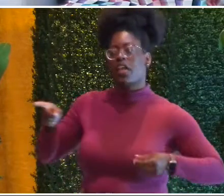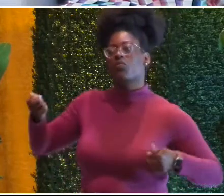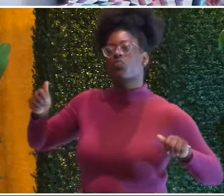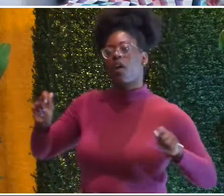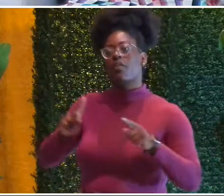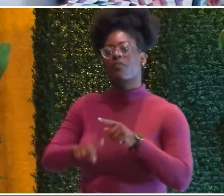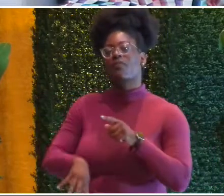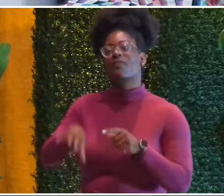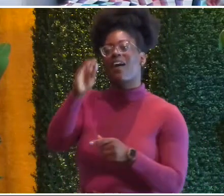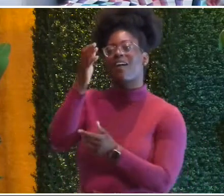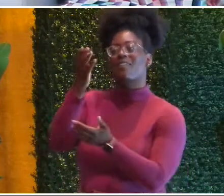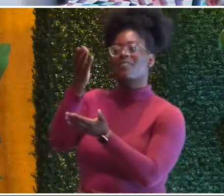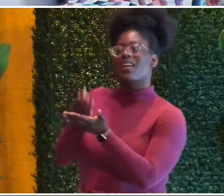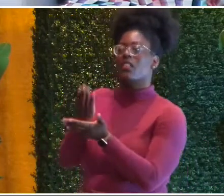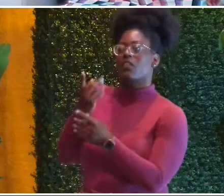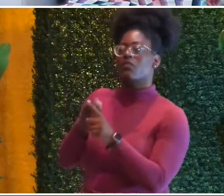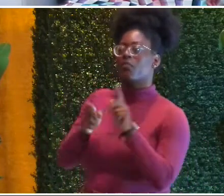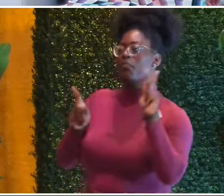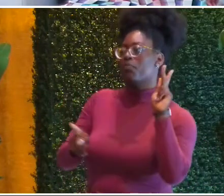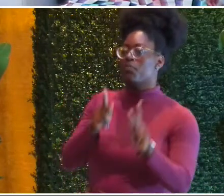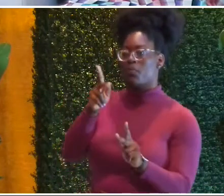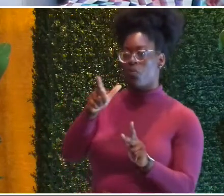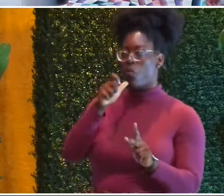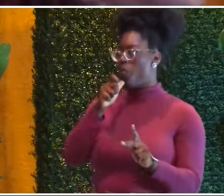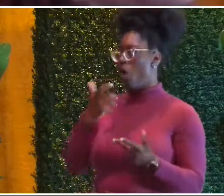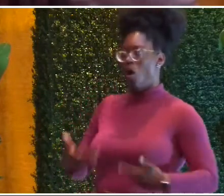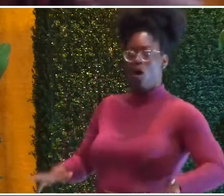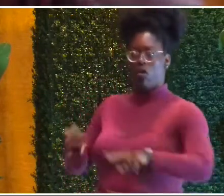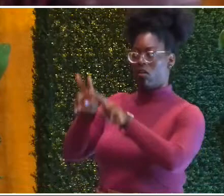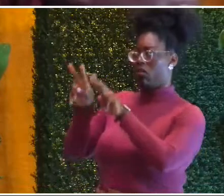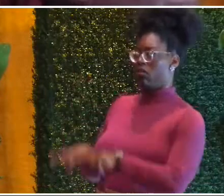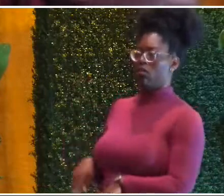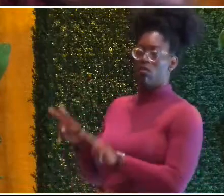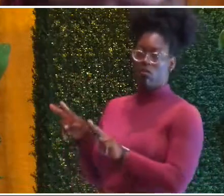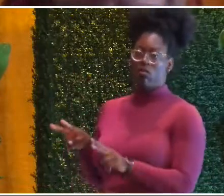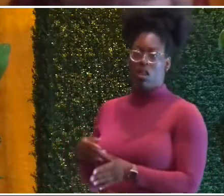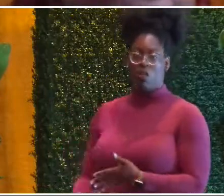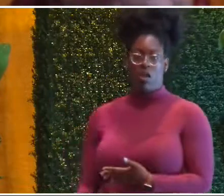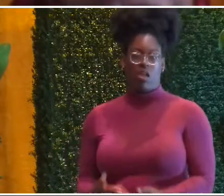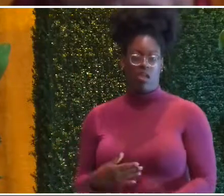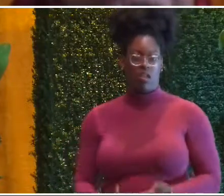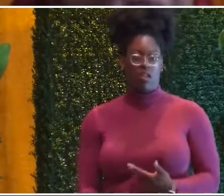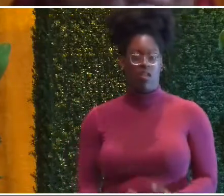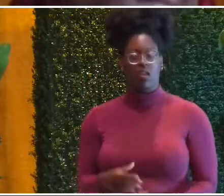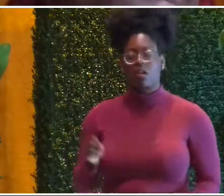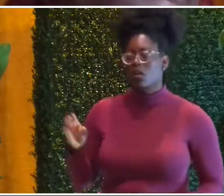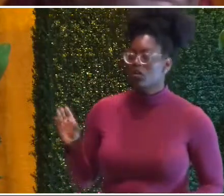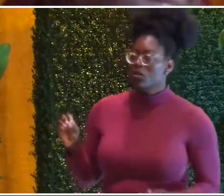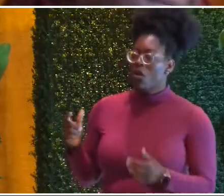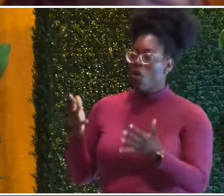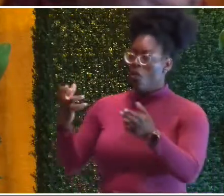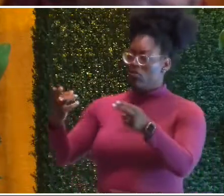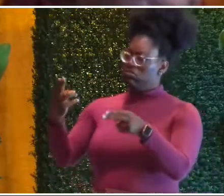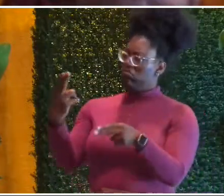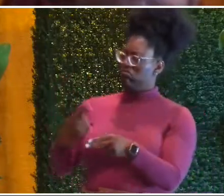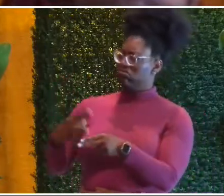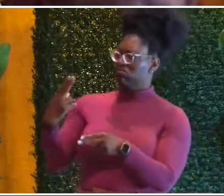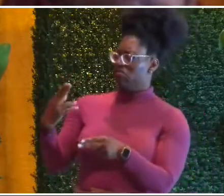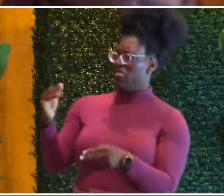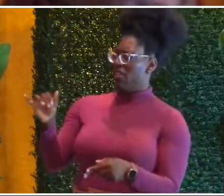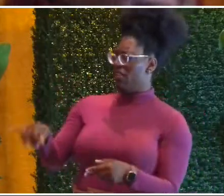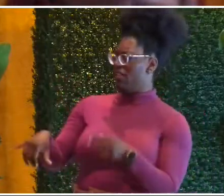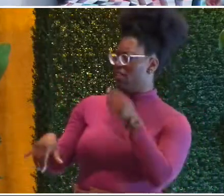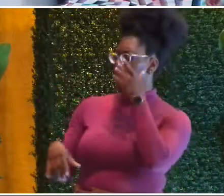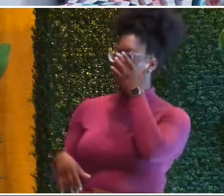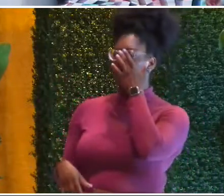from folks who will never see you as anything of worth and value. So I want to name that, because I often